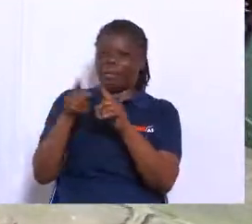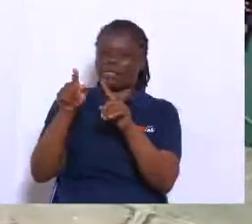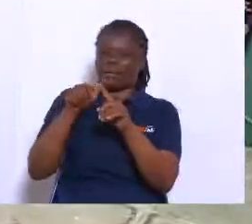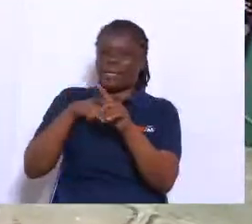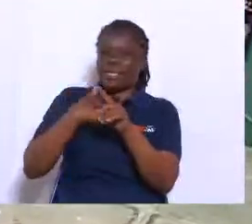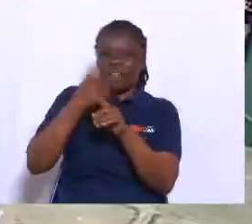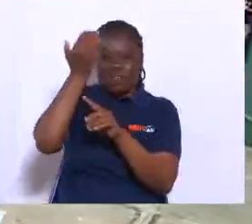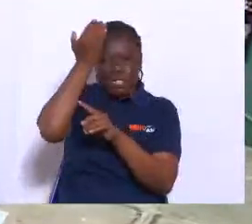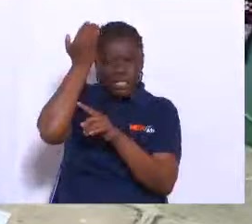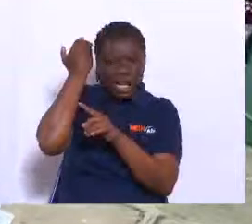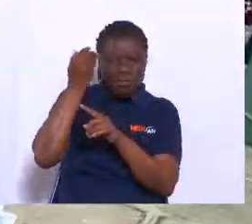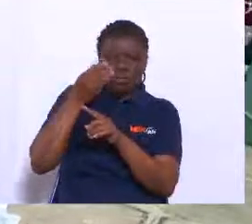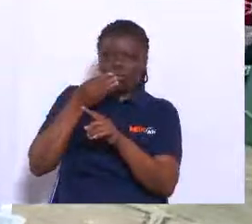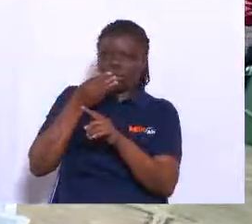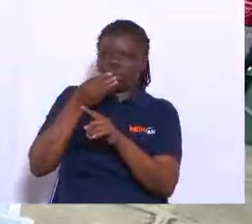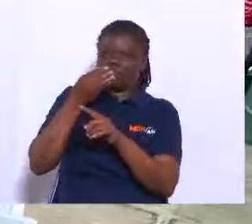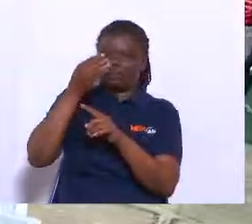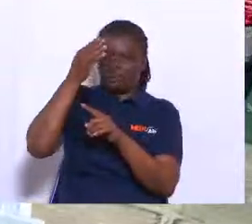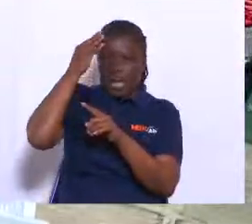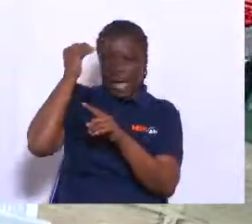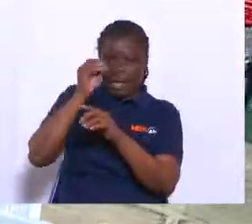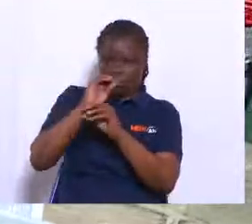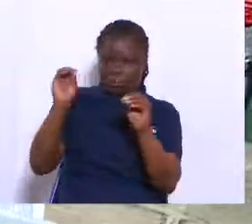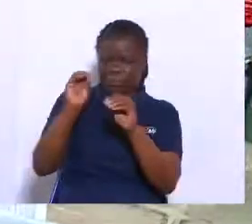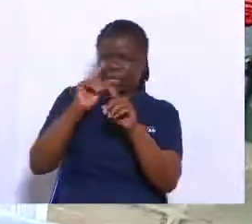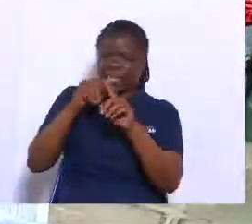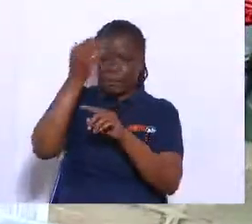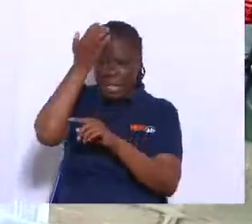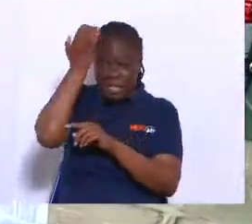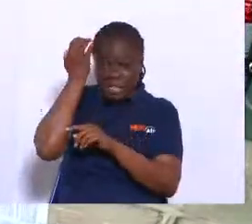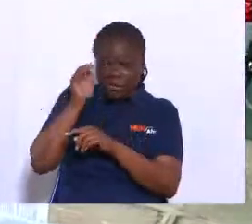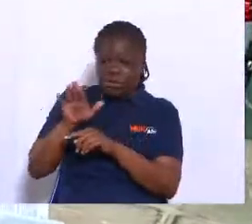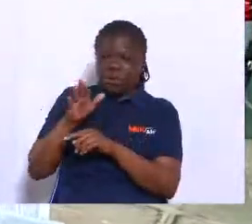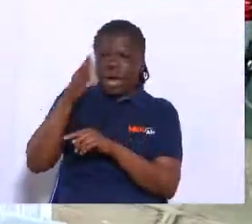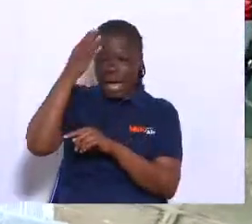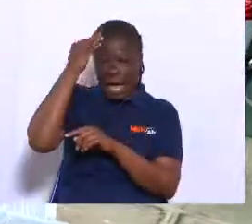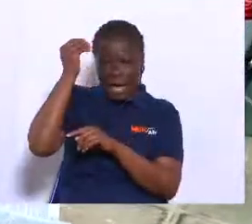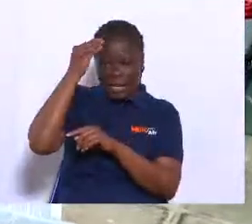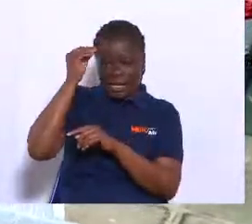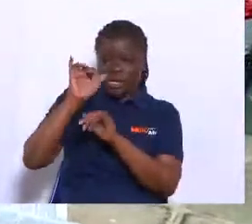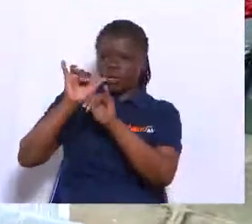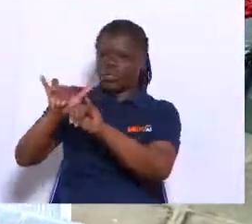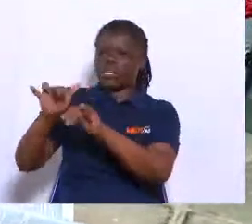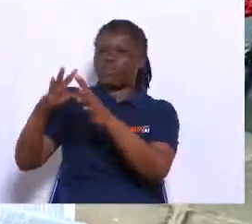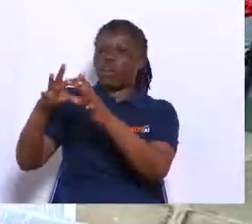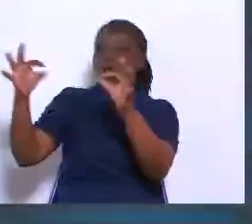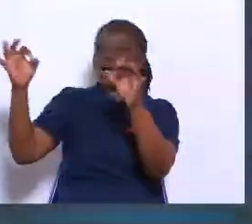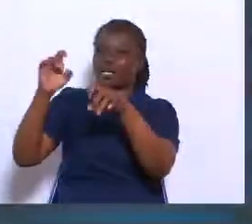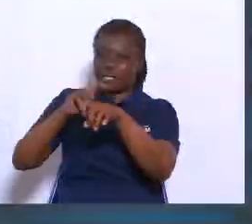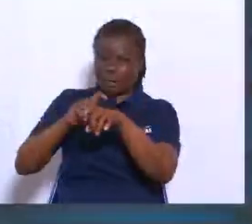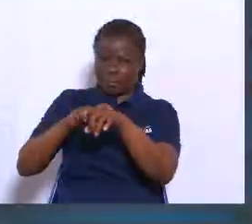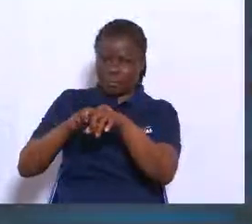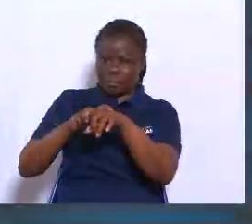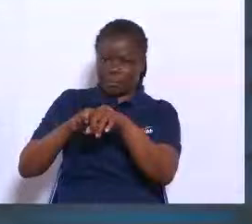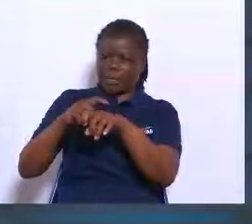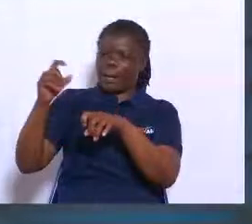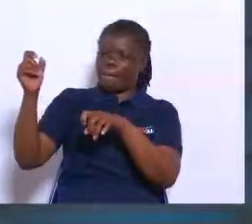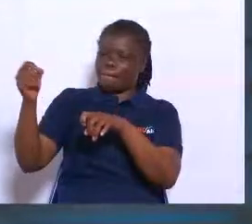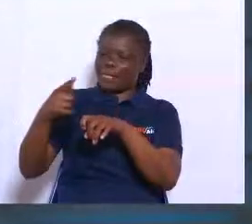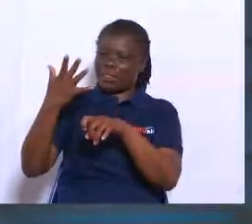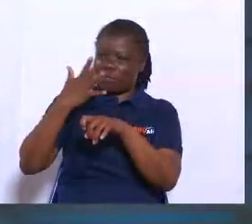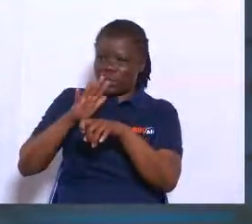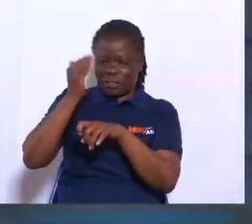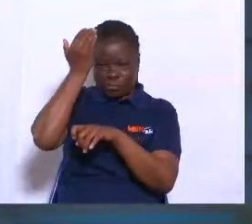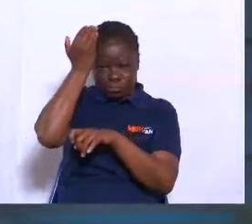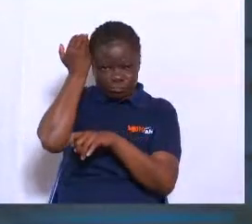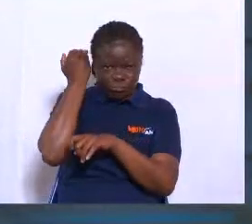your head, because when they shave your head, you're going to be here for a long time. A month went by, they didn't shave his